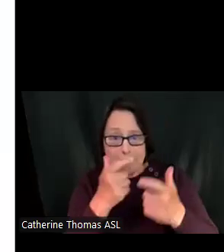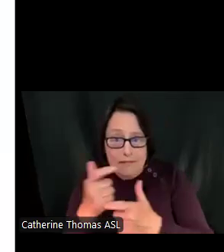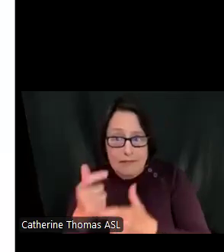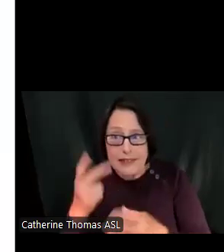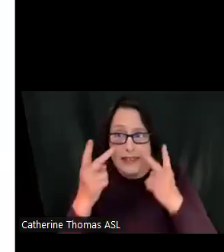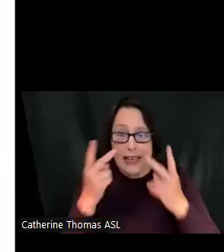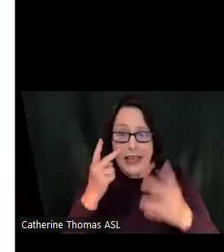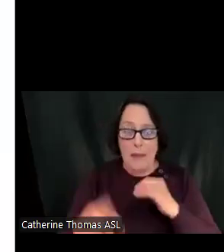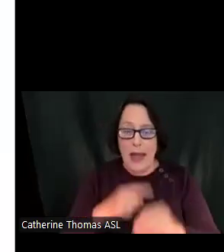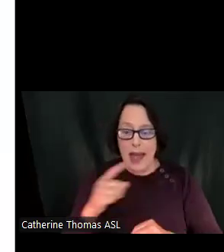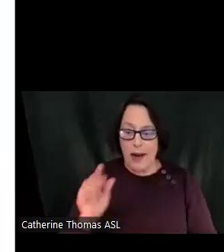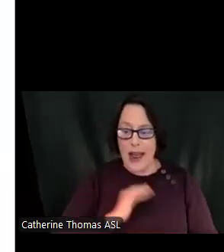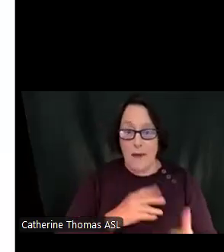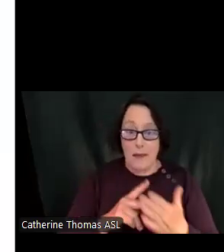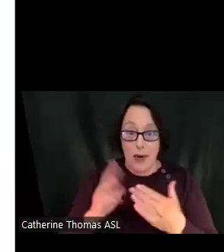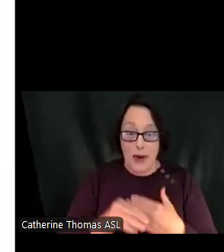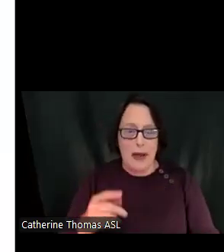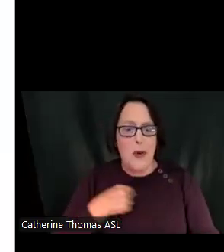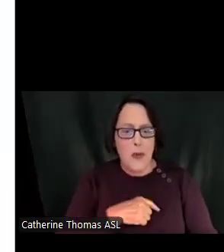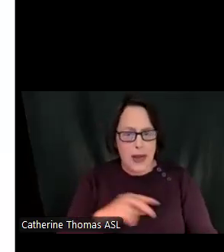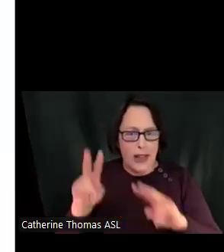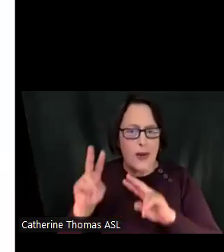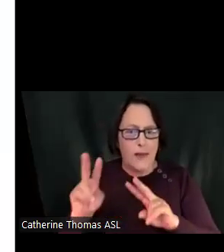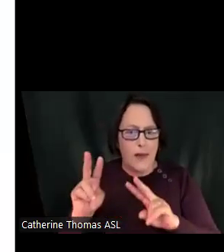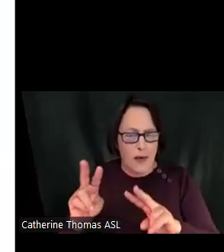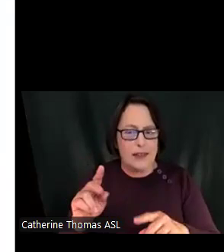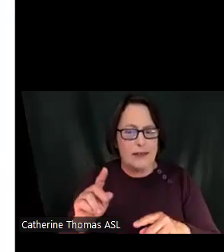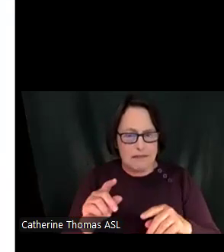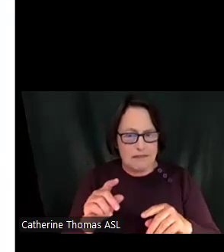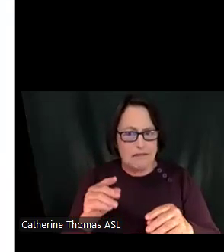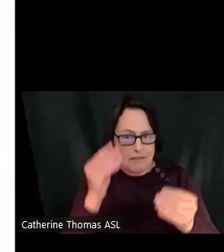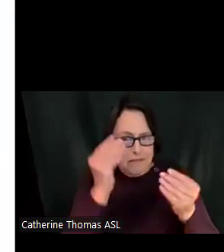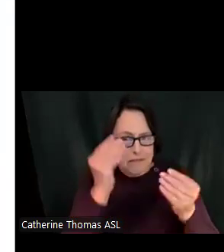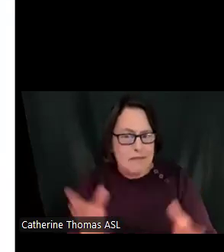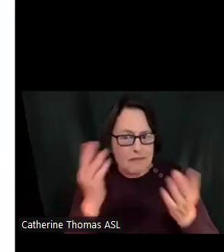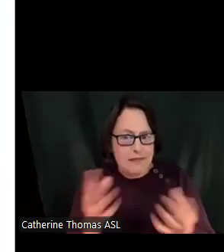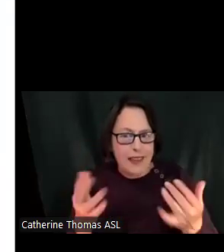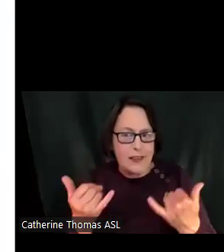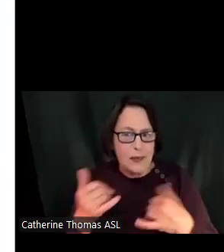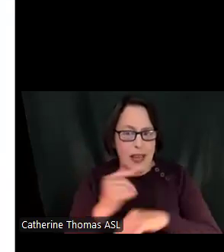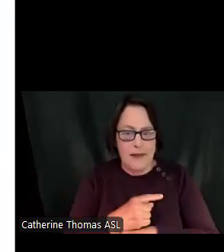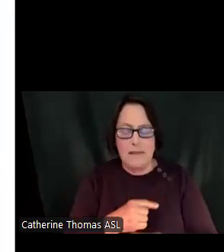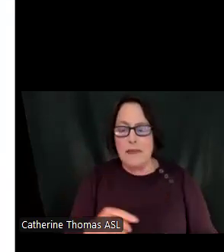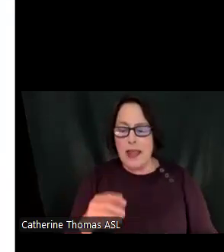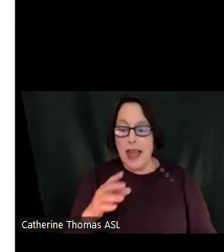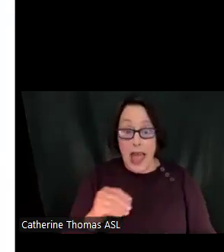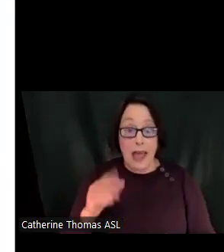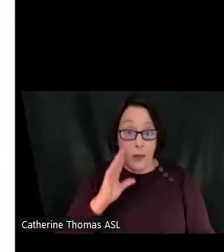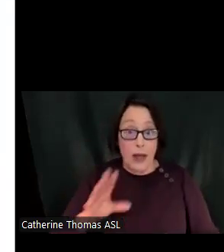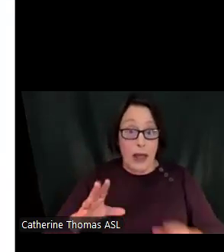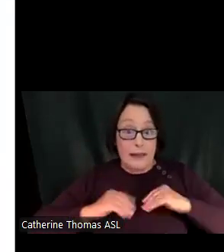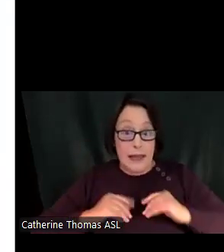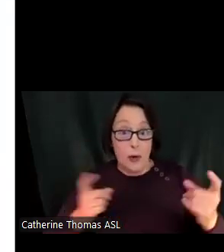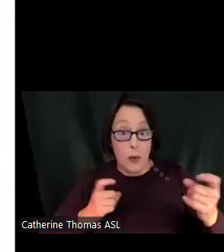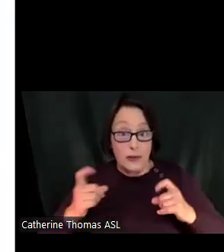and look forward to sharing the information today and taking some questions from all of